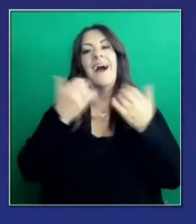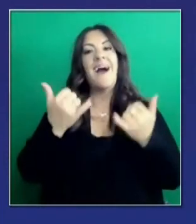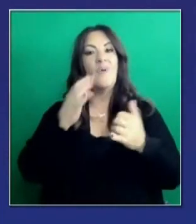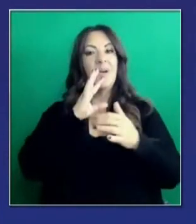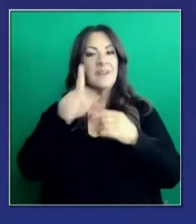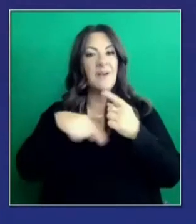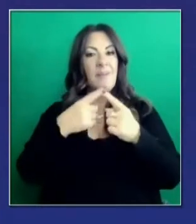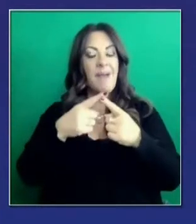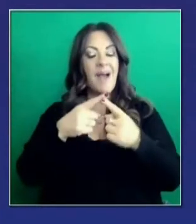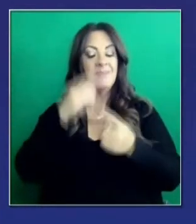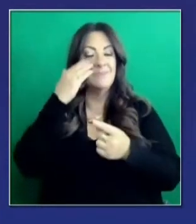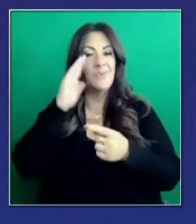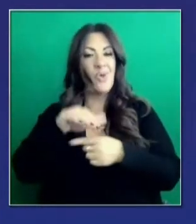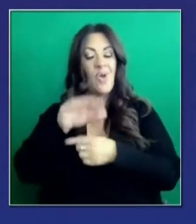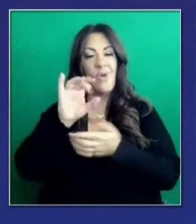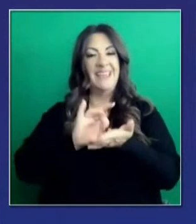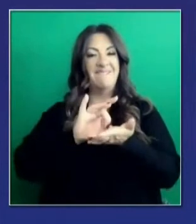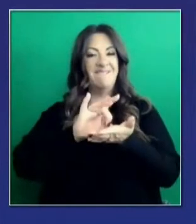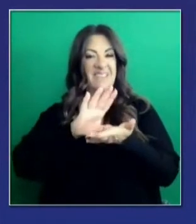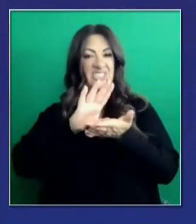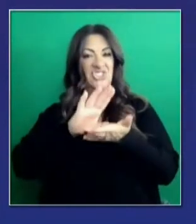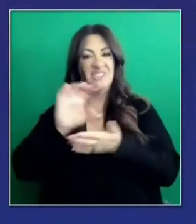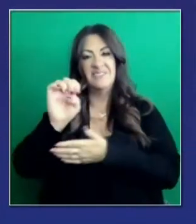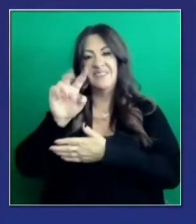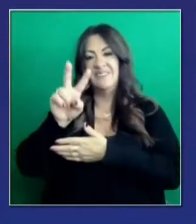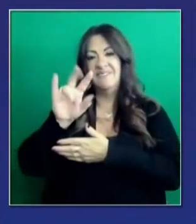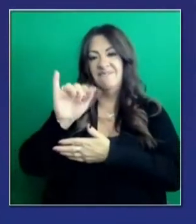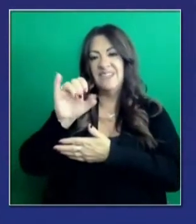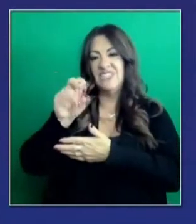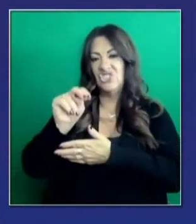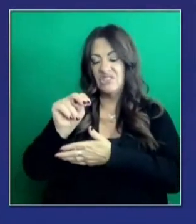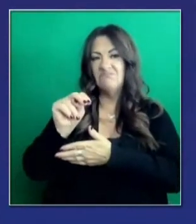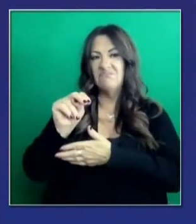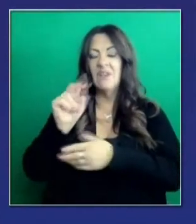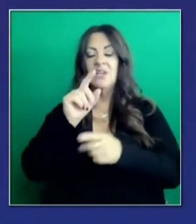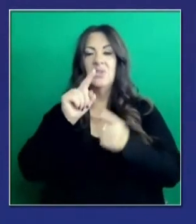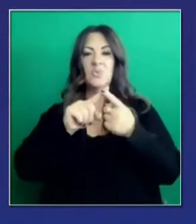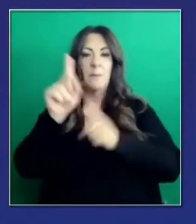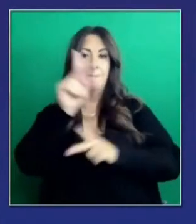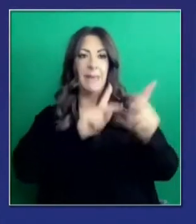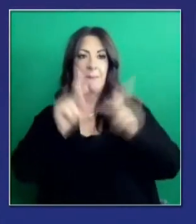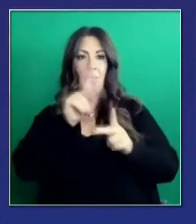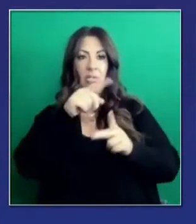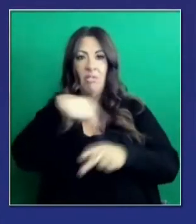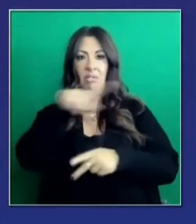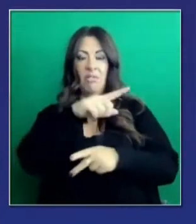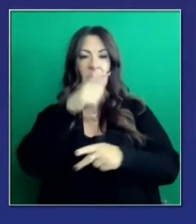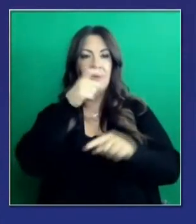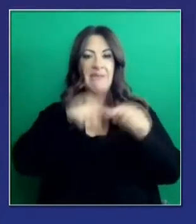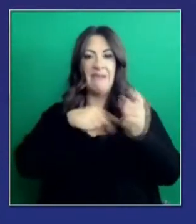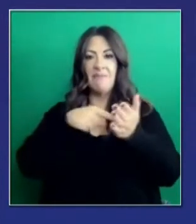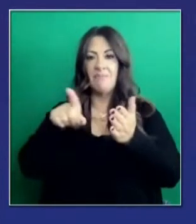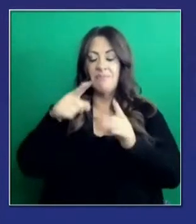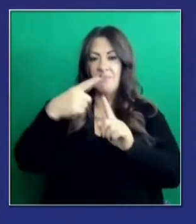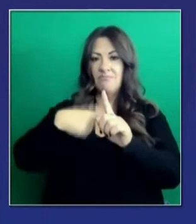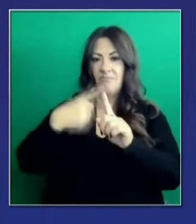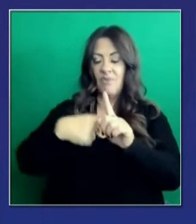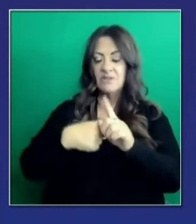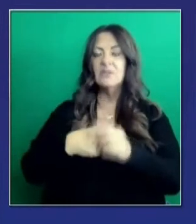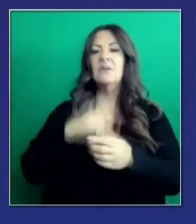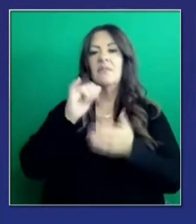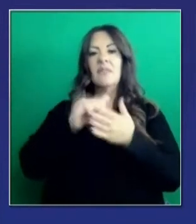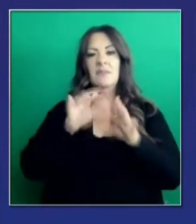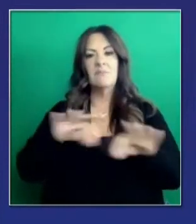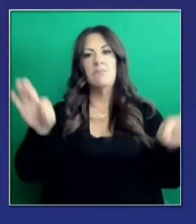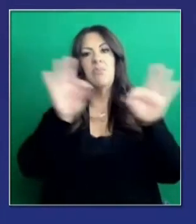We have a deal just announced a few moments ago. Credible leadership of our pro tem and our speaker. I want to thank